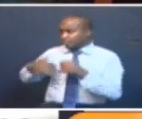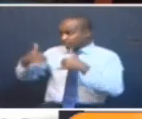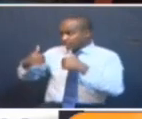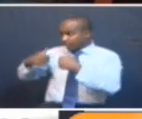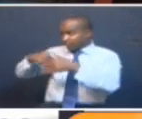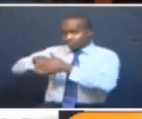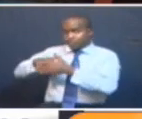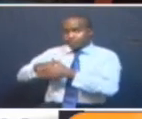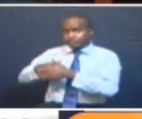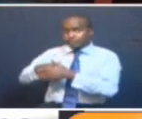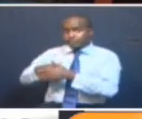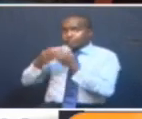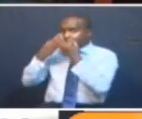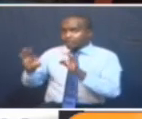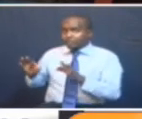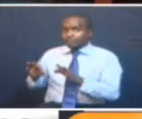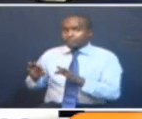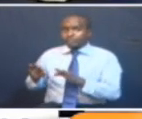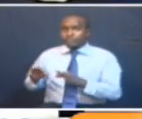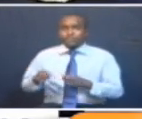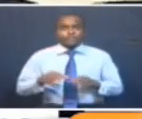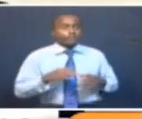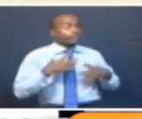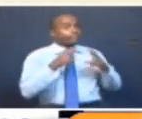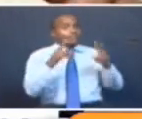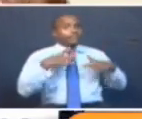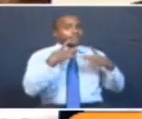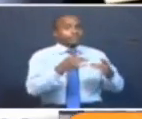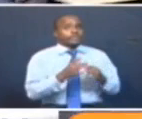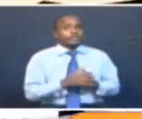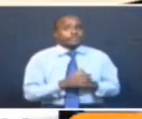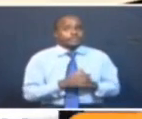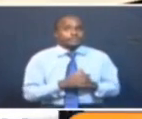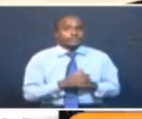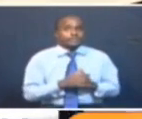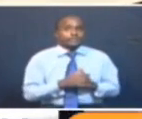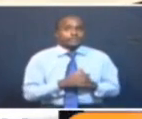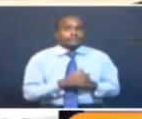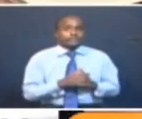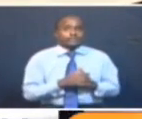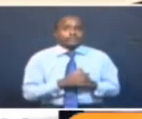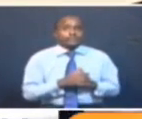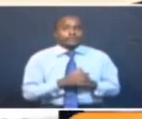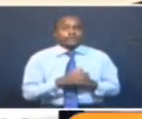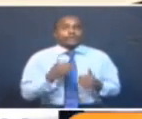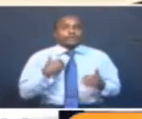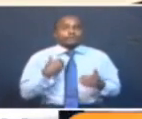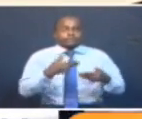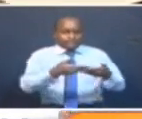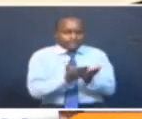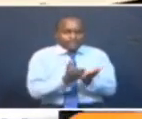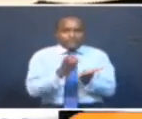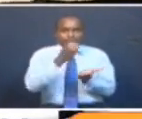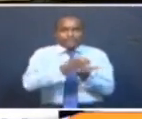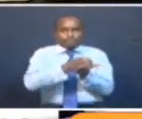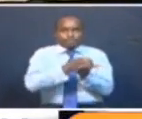yes. France, wonderful. Croatia? Wonderful. You know, that was very interesting, you know. We have got a cup and a saucer. And